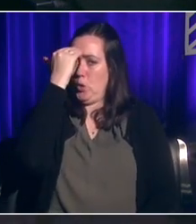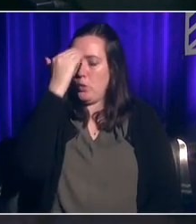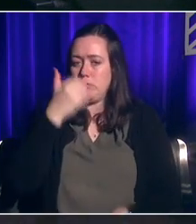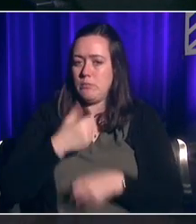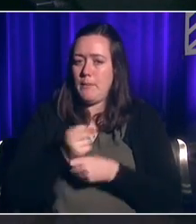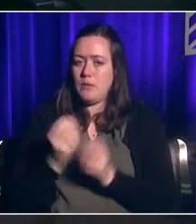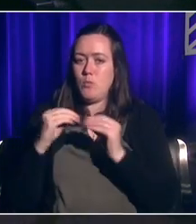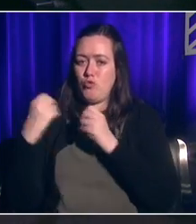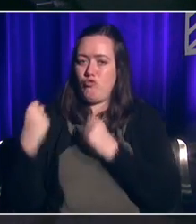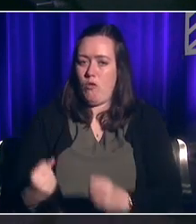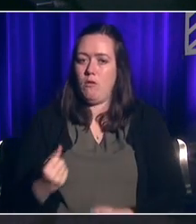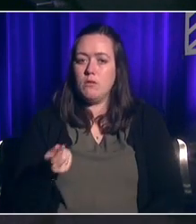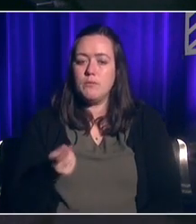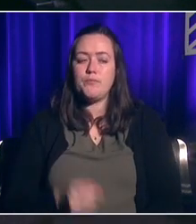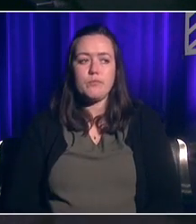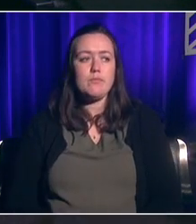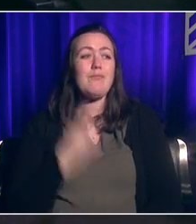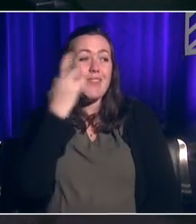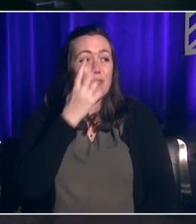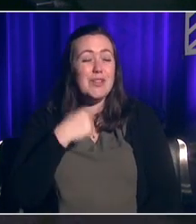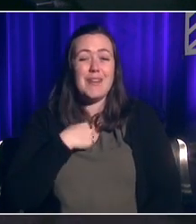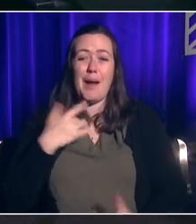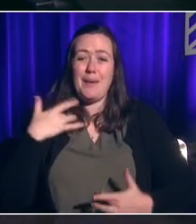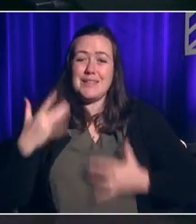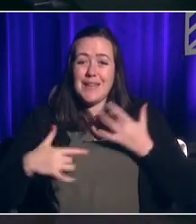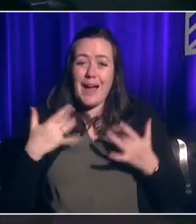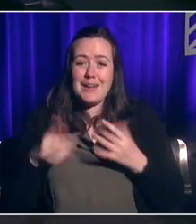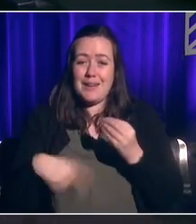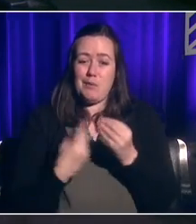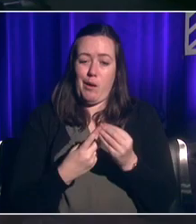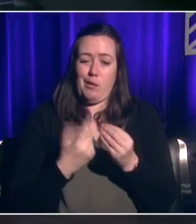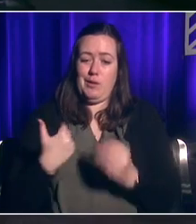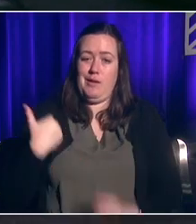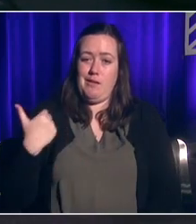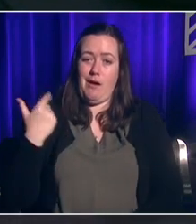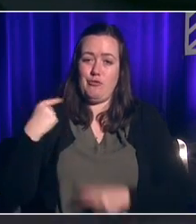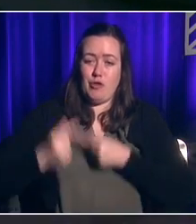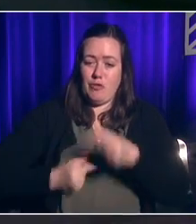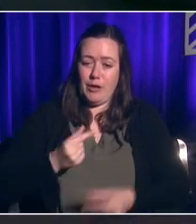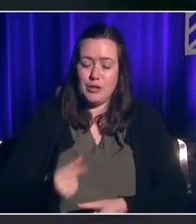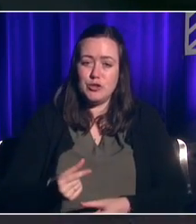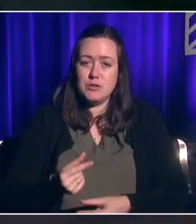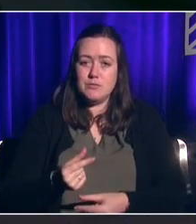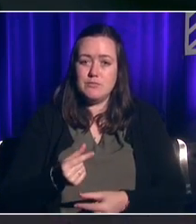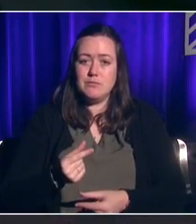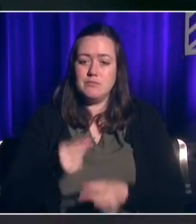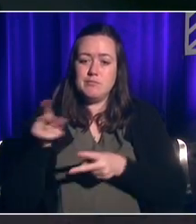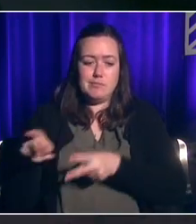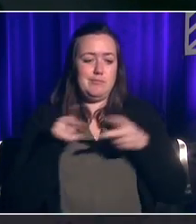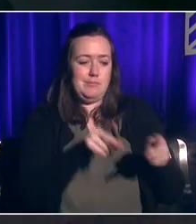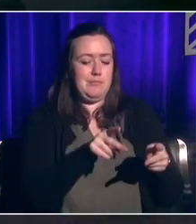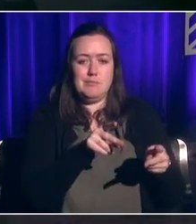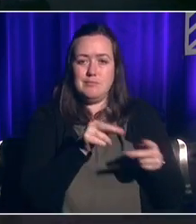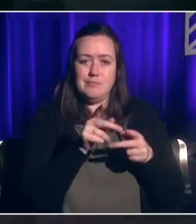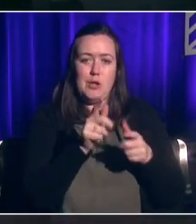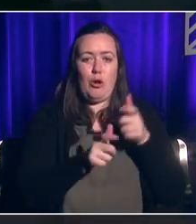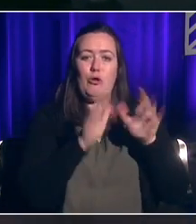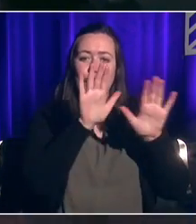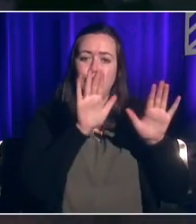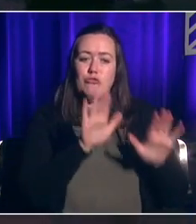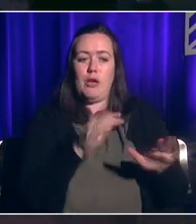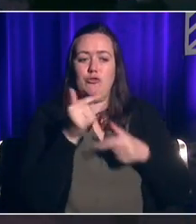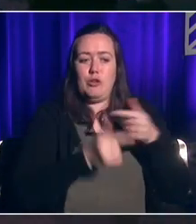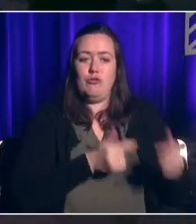And what gets me excited about this generation of young people, just like the greatest generation of the 1900s, is that they're willing to